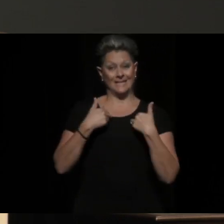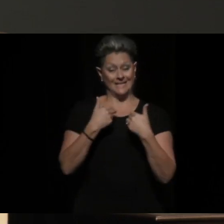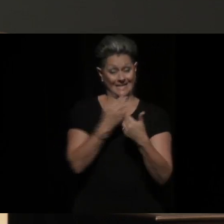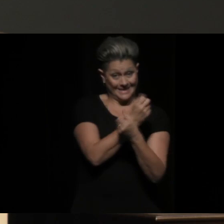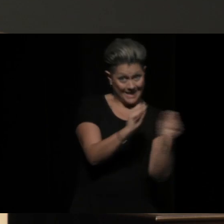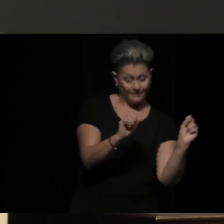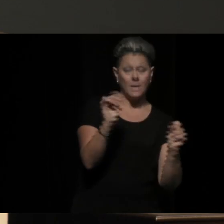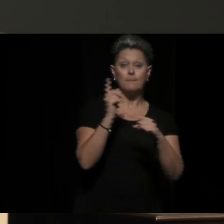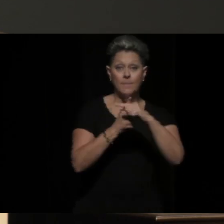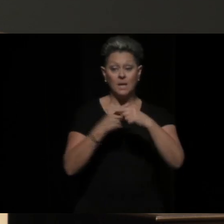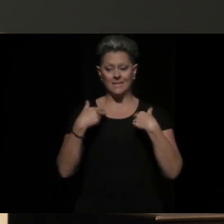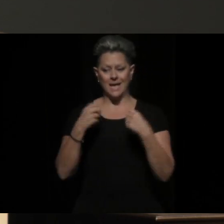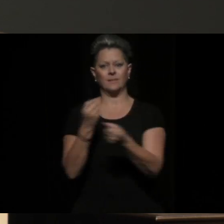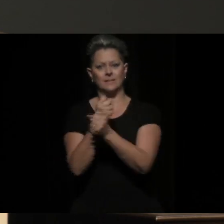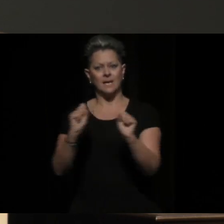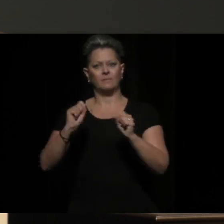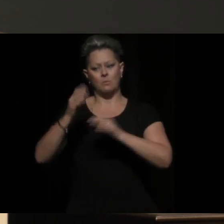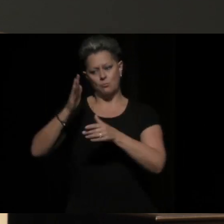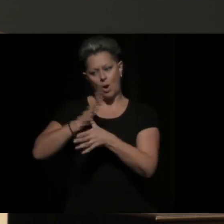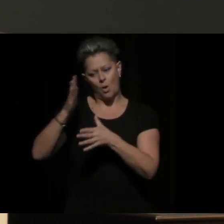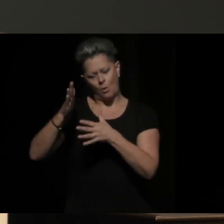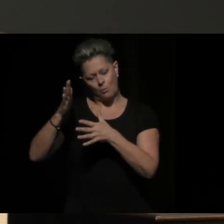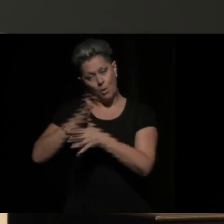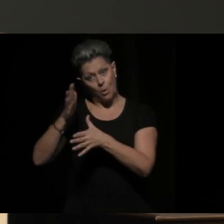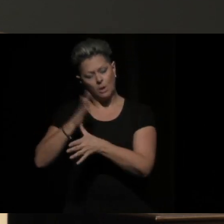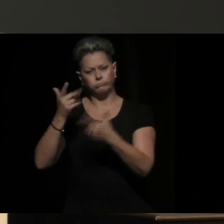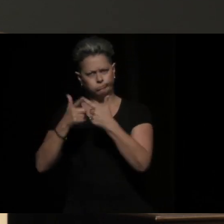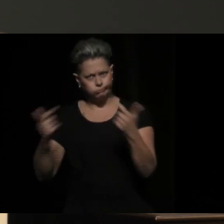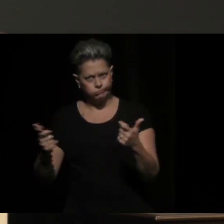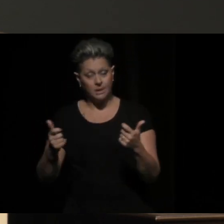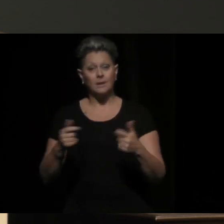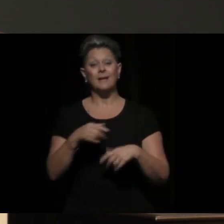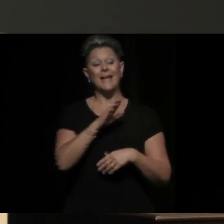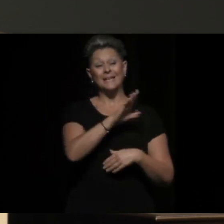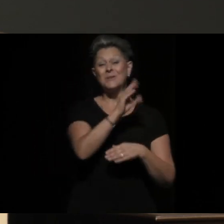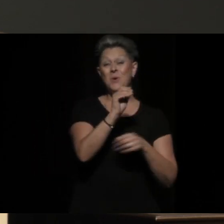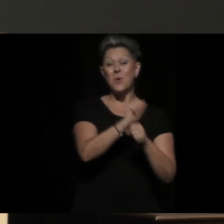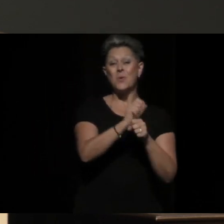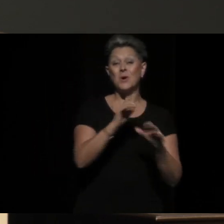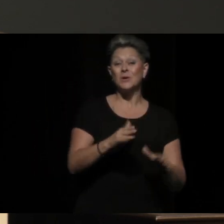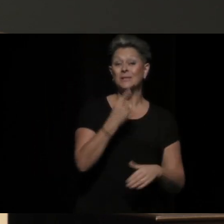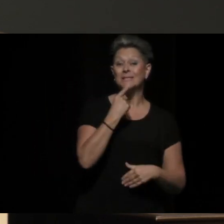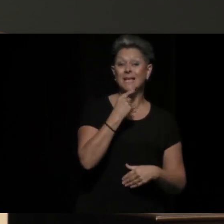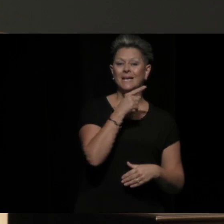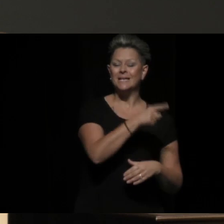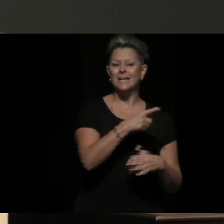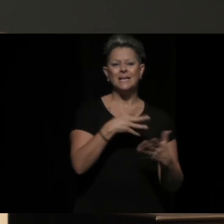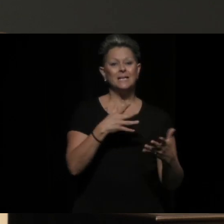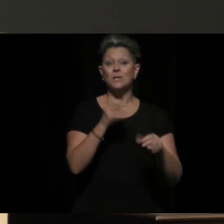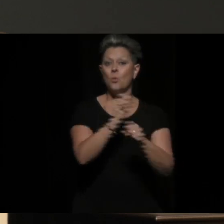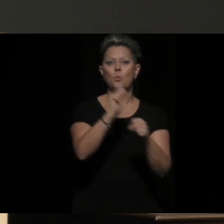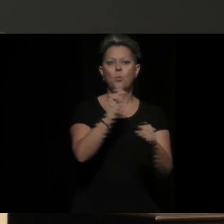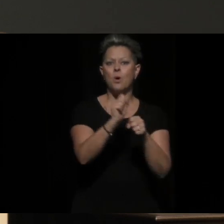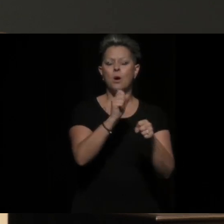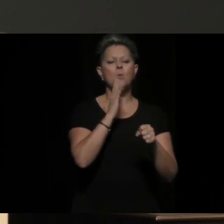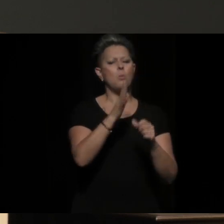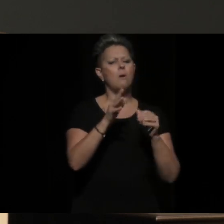safety priorities. Mr. Legge's colleagues say that his work has made a lasting impact.